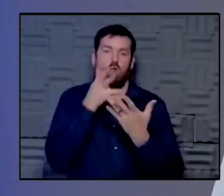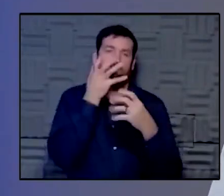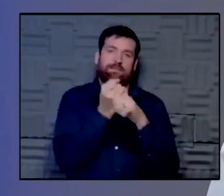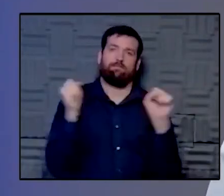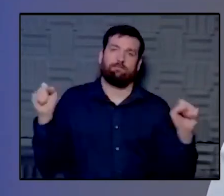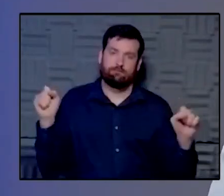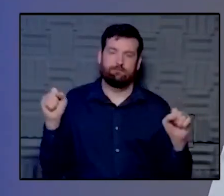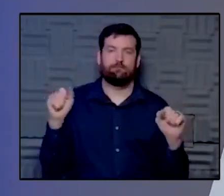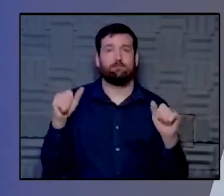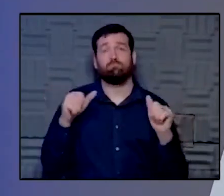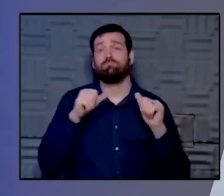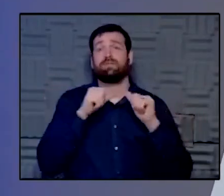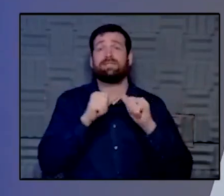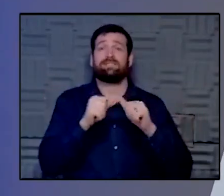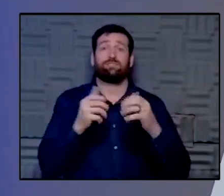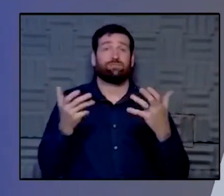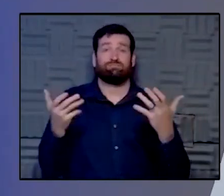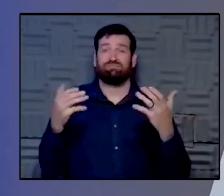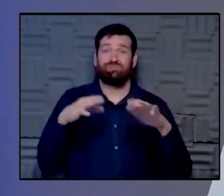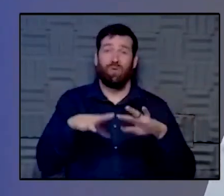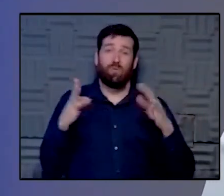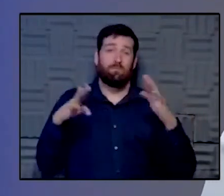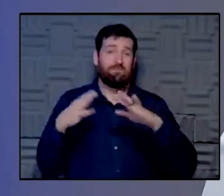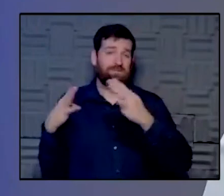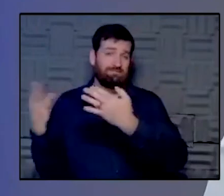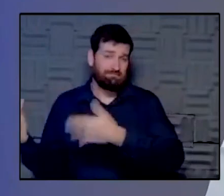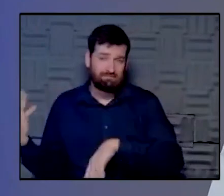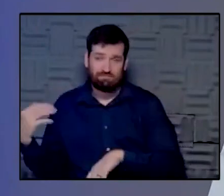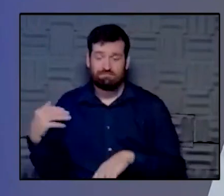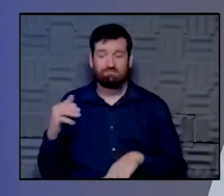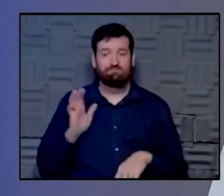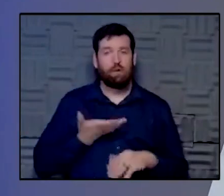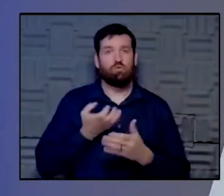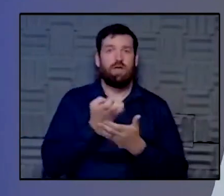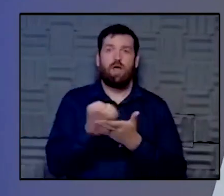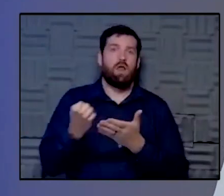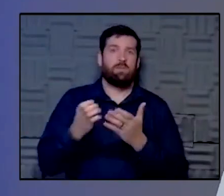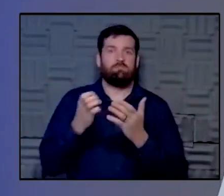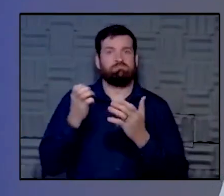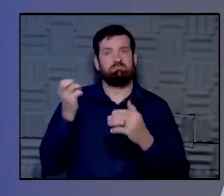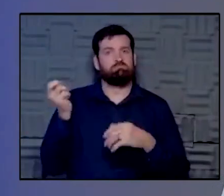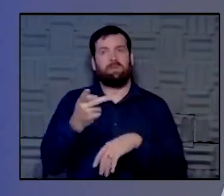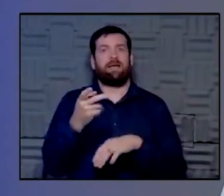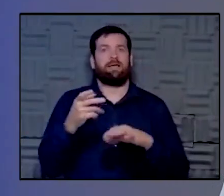safe and continue to have things open up and have our economy get back